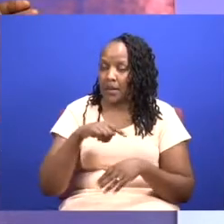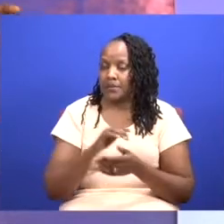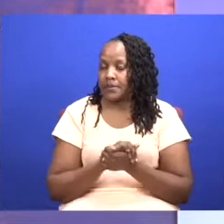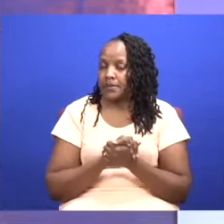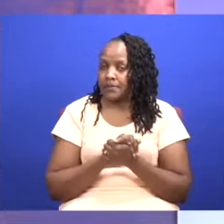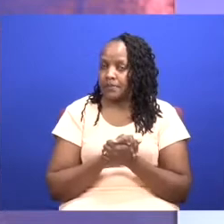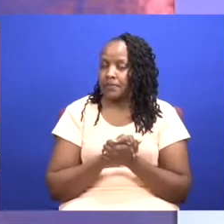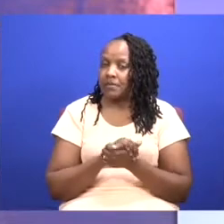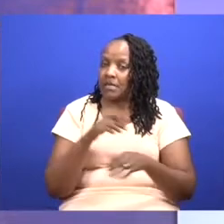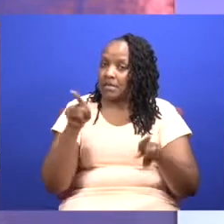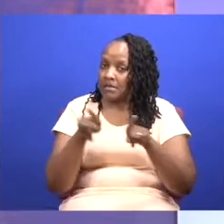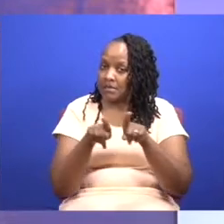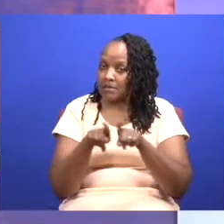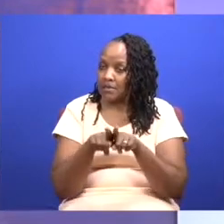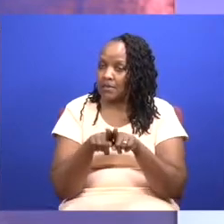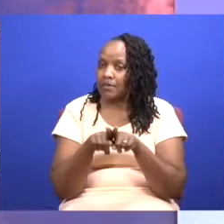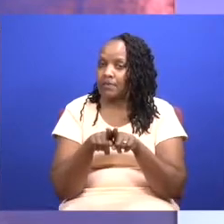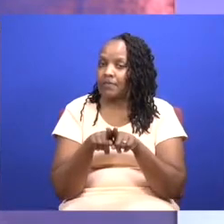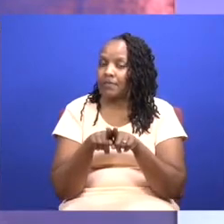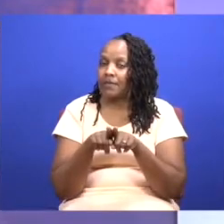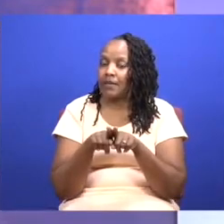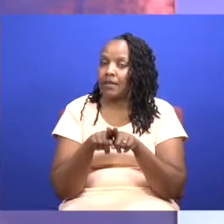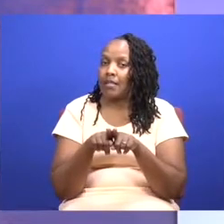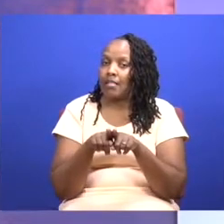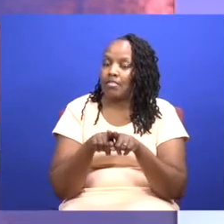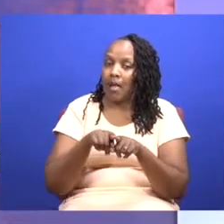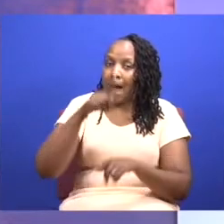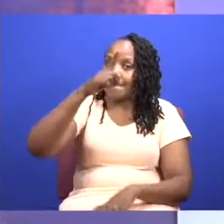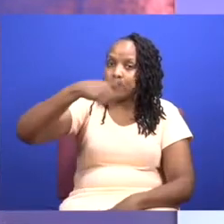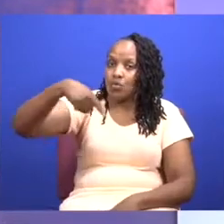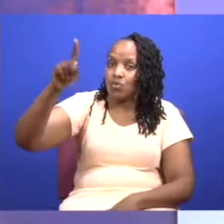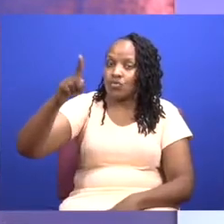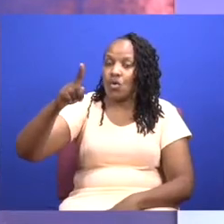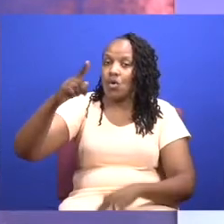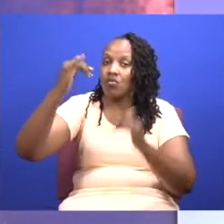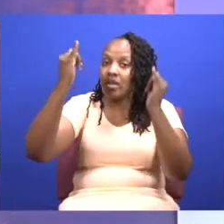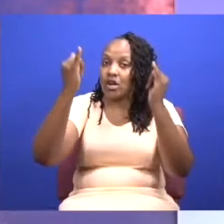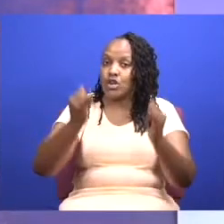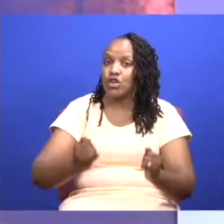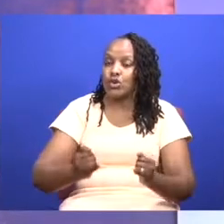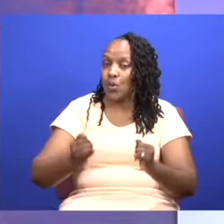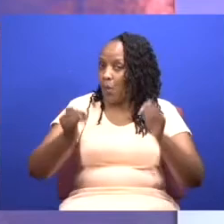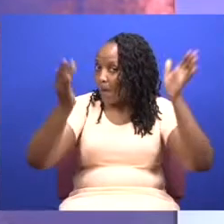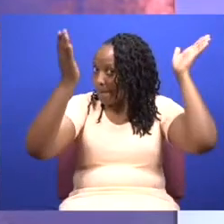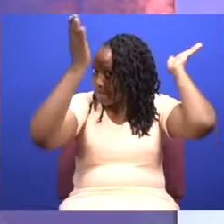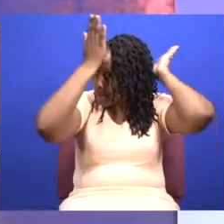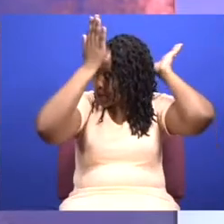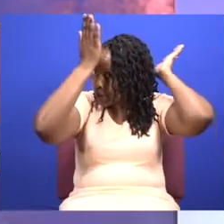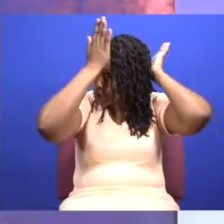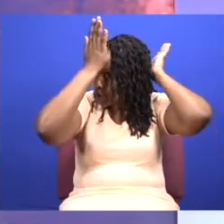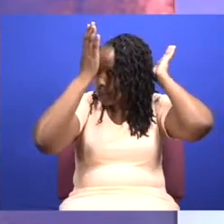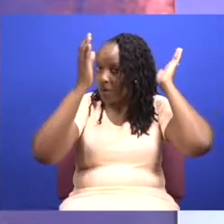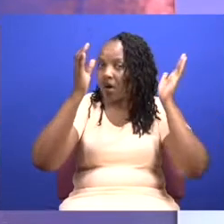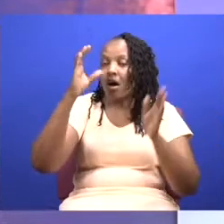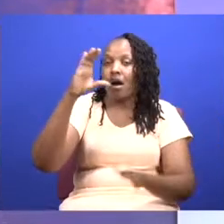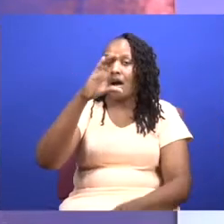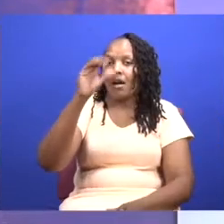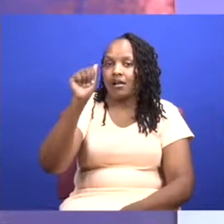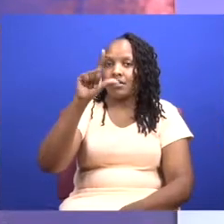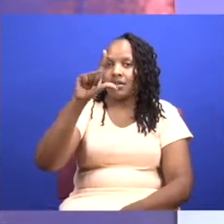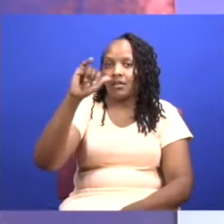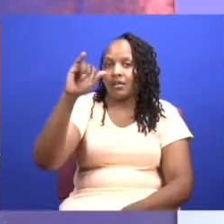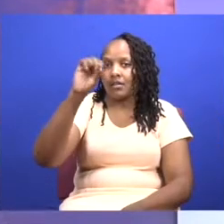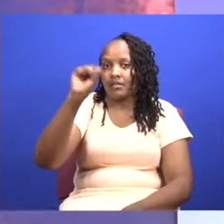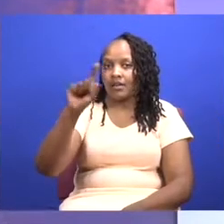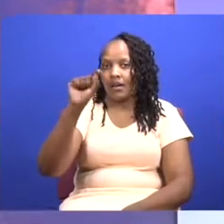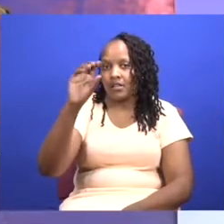want to thank God for the ratification of the new bishop designate, that's Reverend Callisto Odede. So let's go